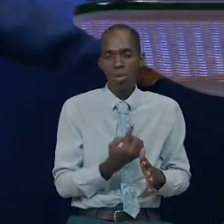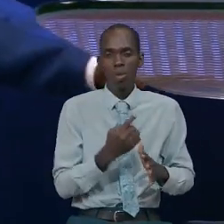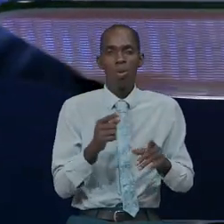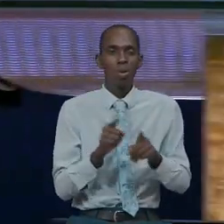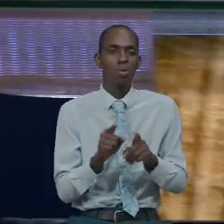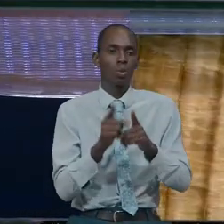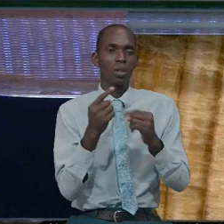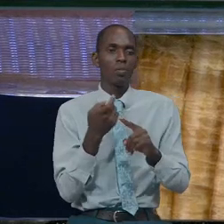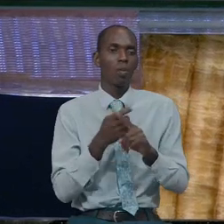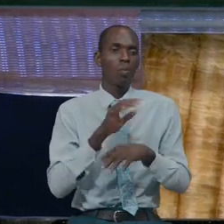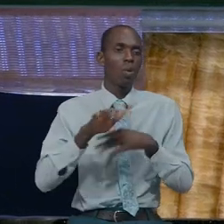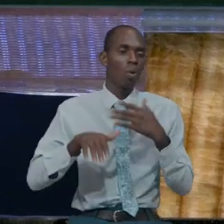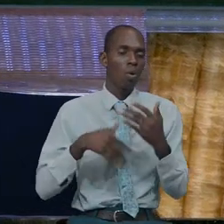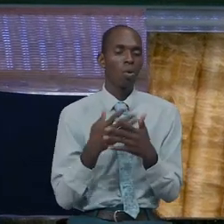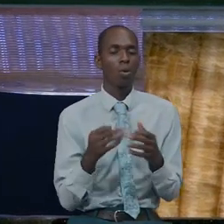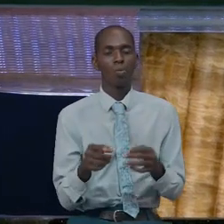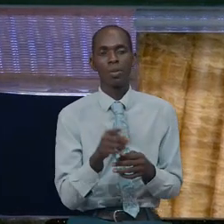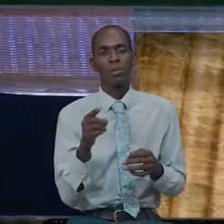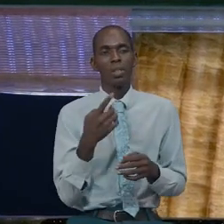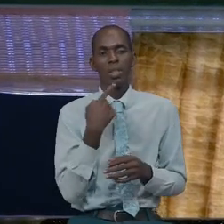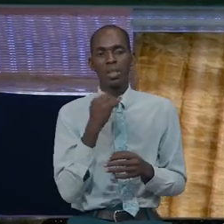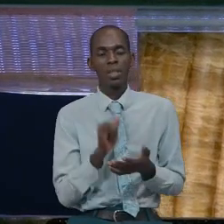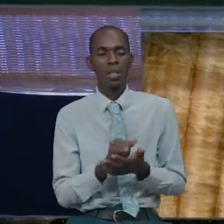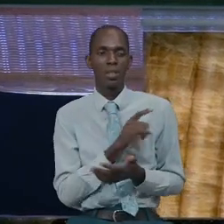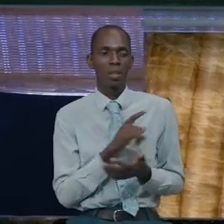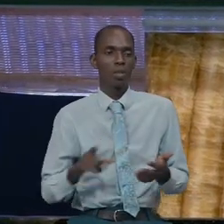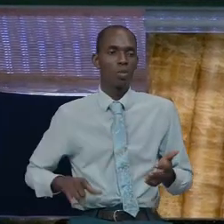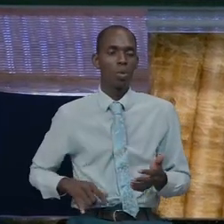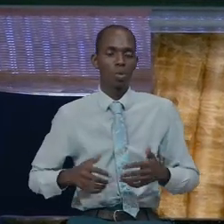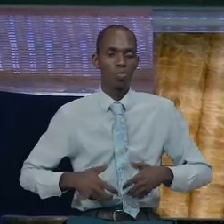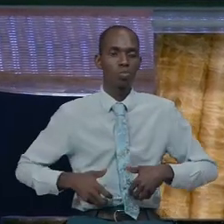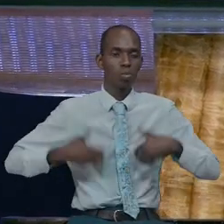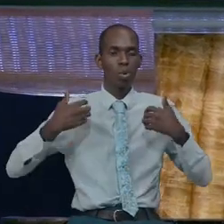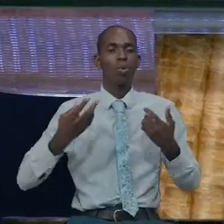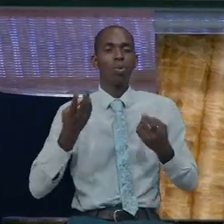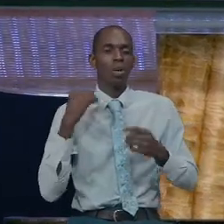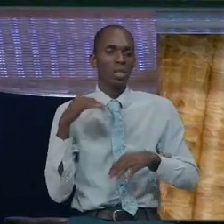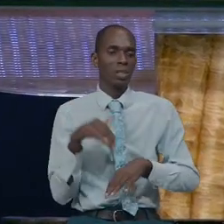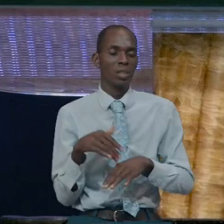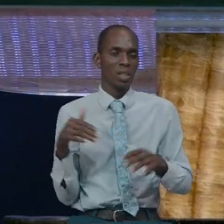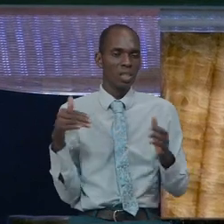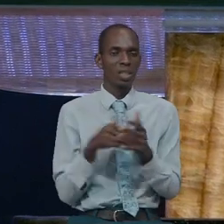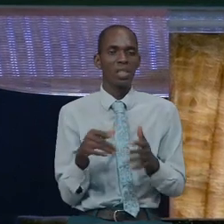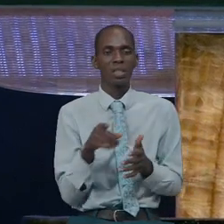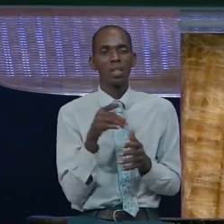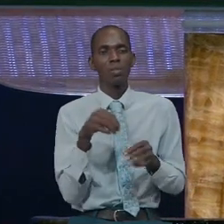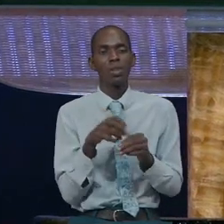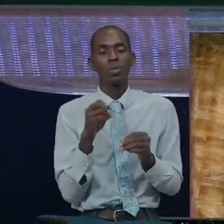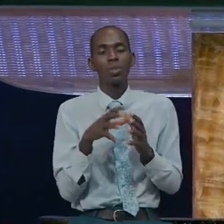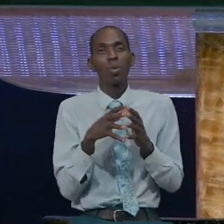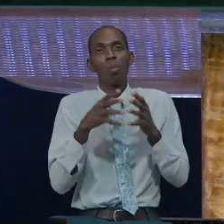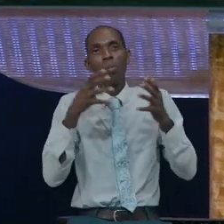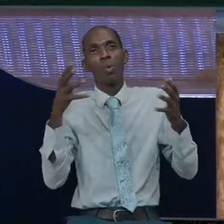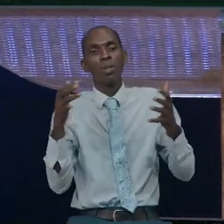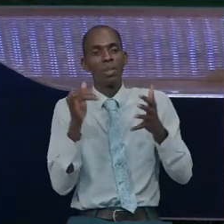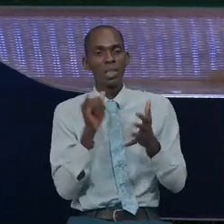upon them. It says the Lord's wrath was kindled against them, insomuch that